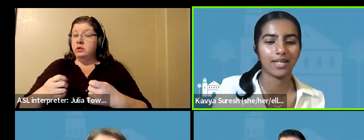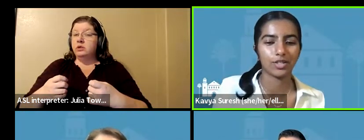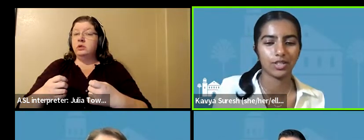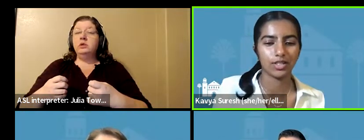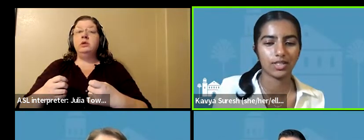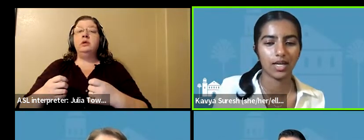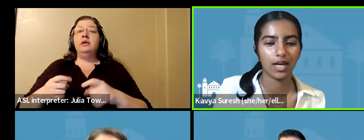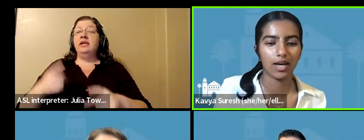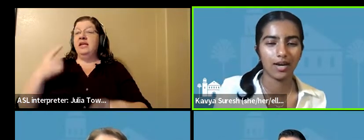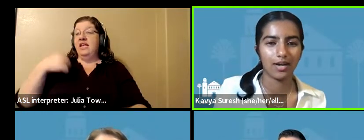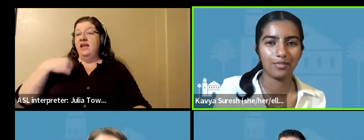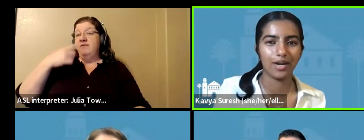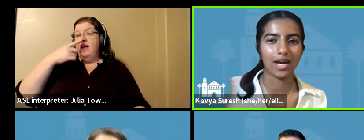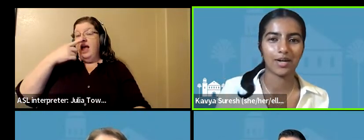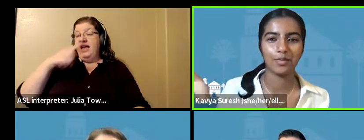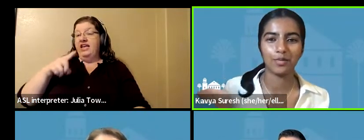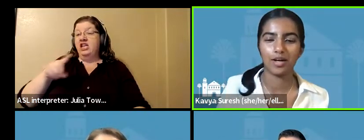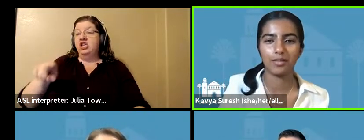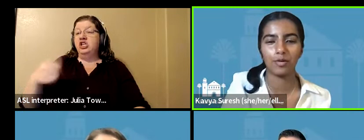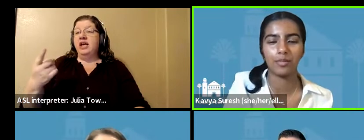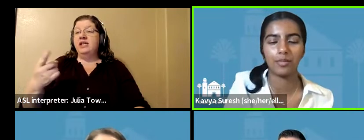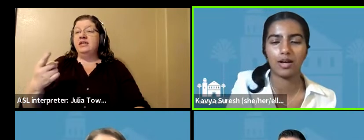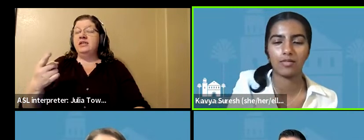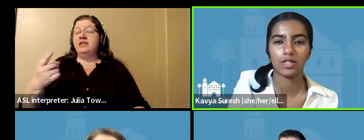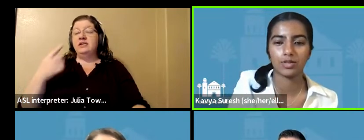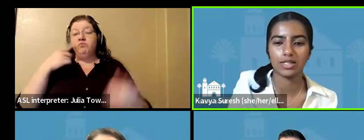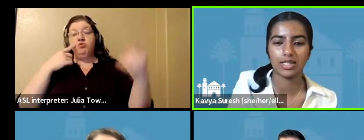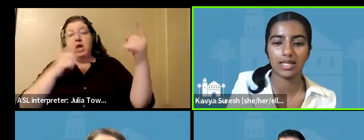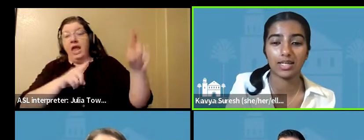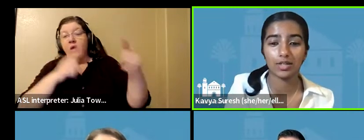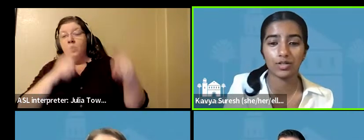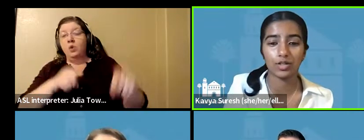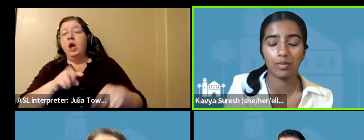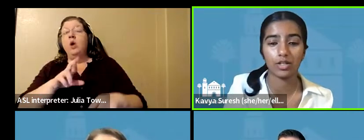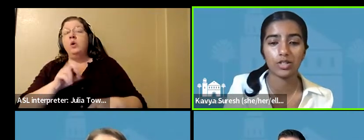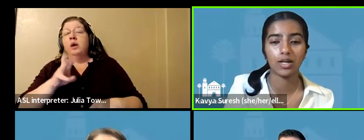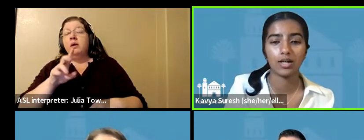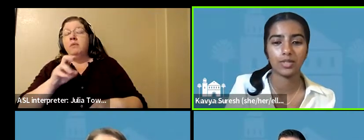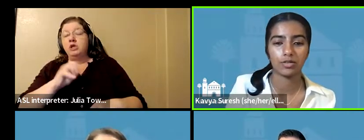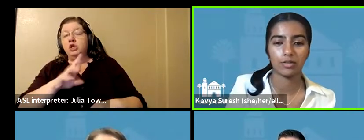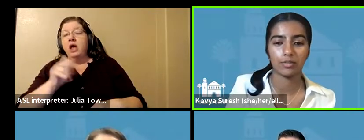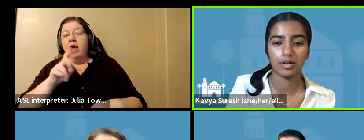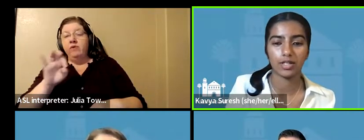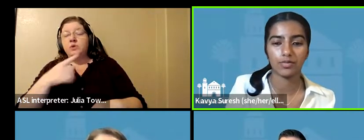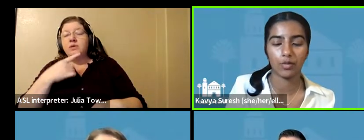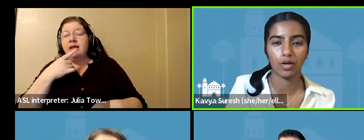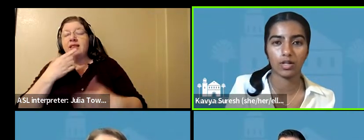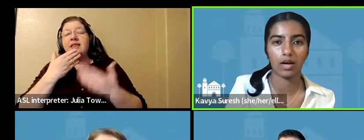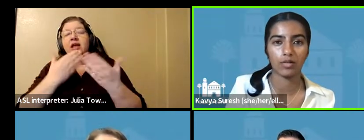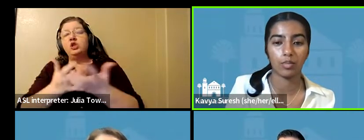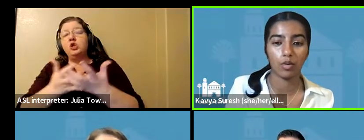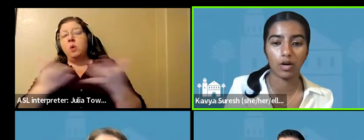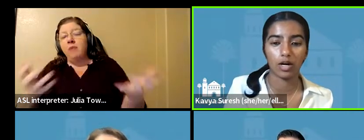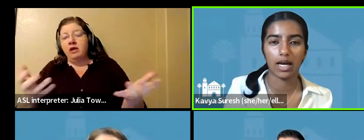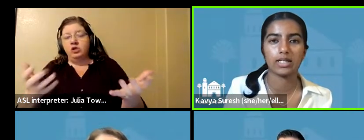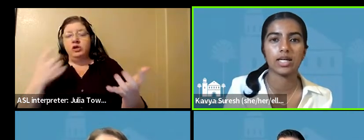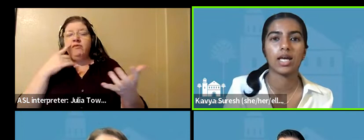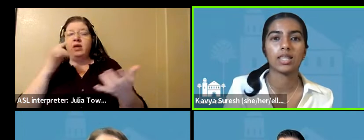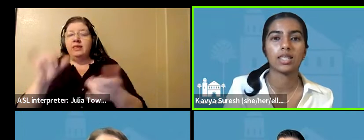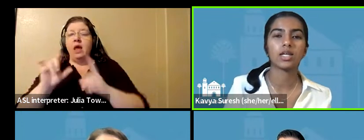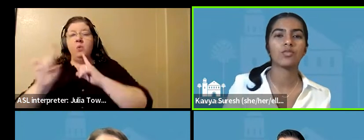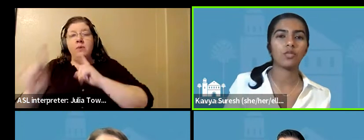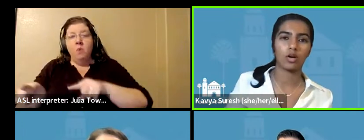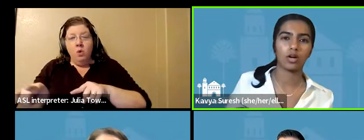If I can just echo what Board Member Alvarez was saying, thank you so much, Mr. Ramirez, for that report,